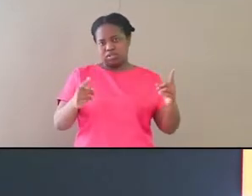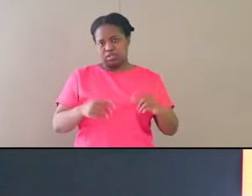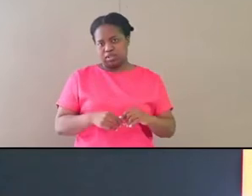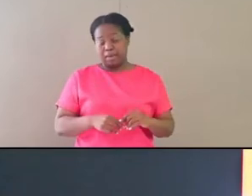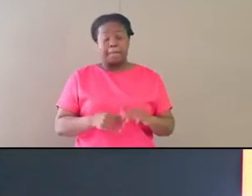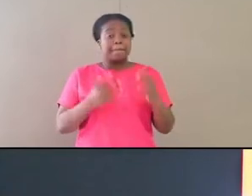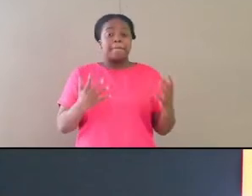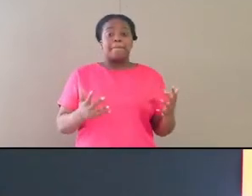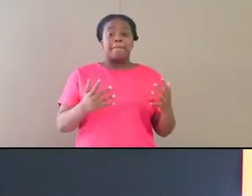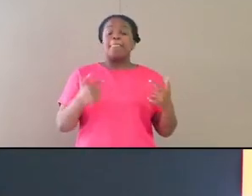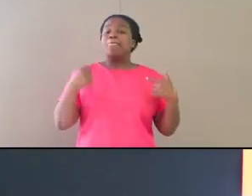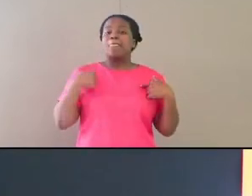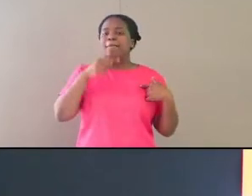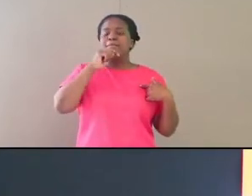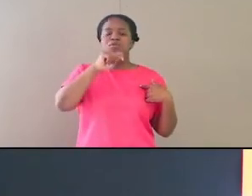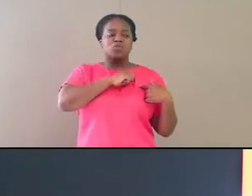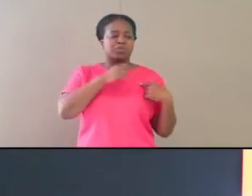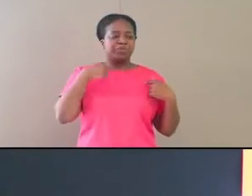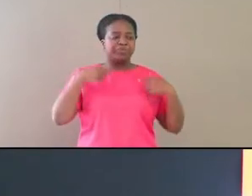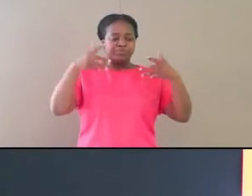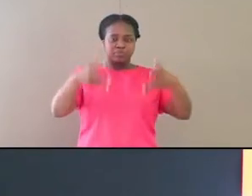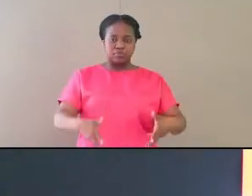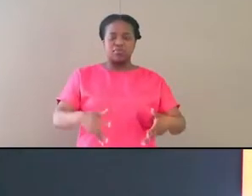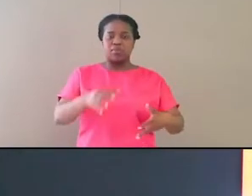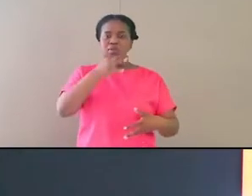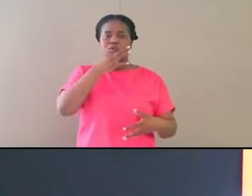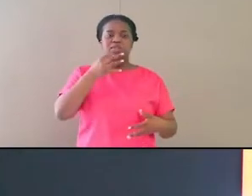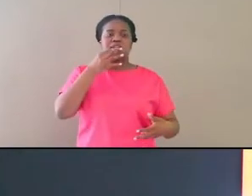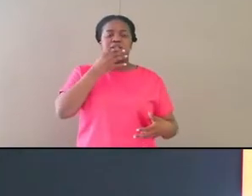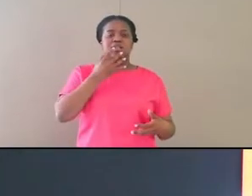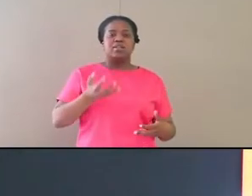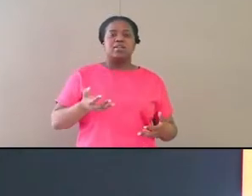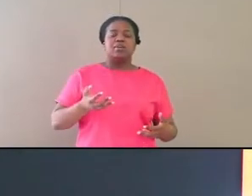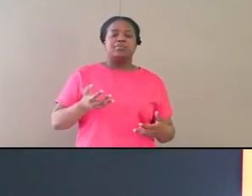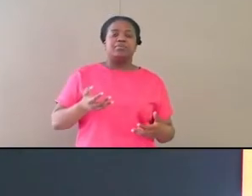So I'm really, really coming here to say that